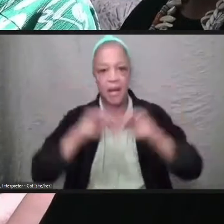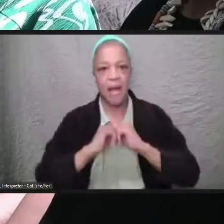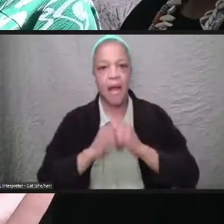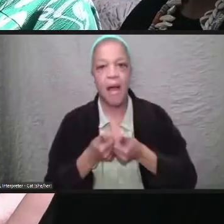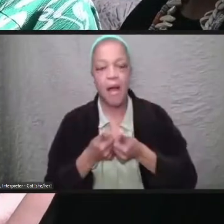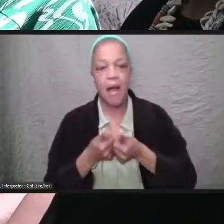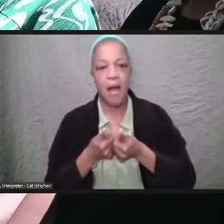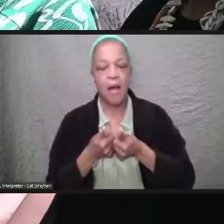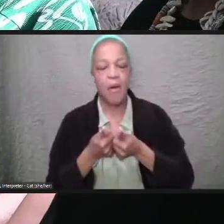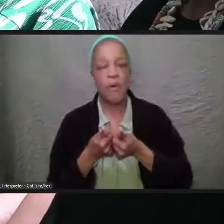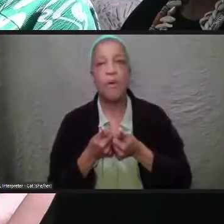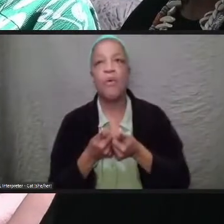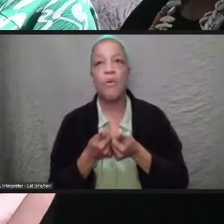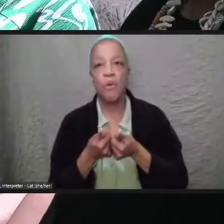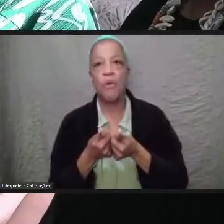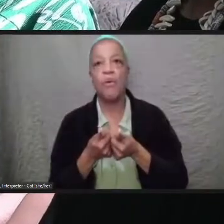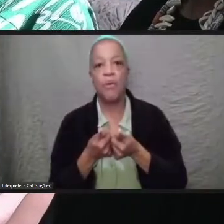leave,